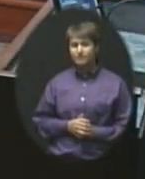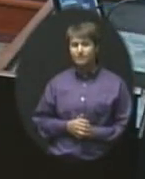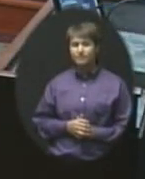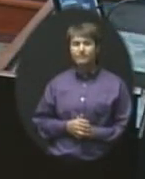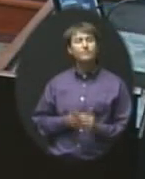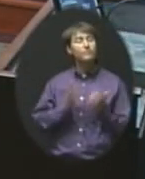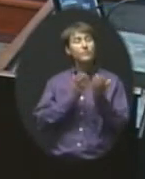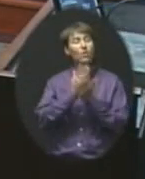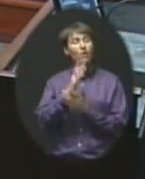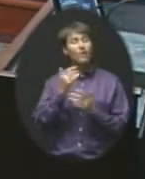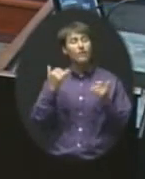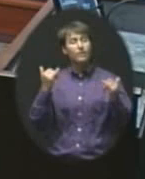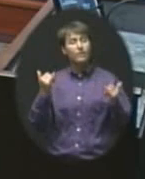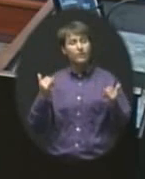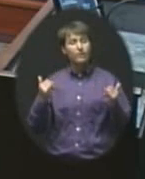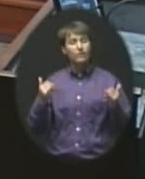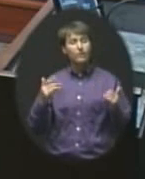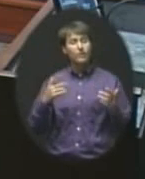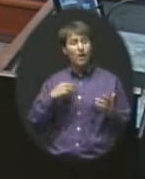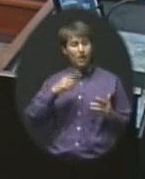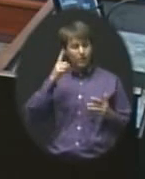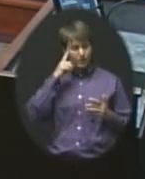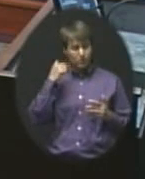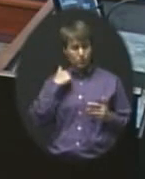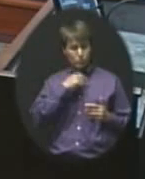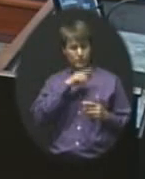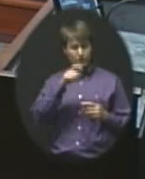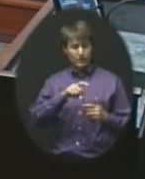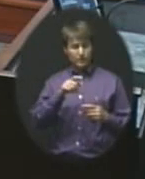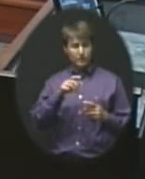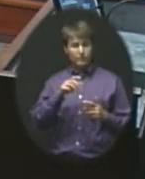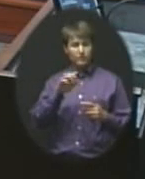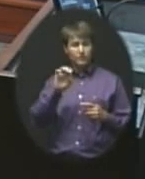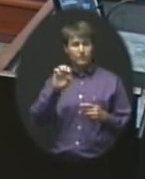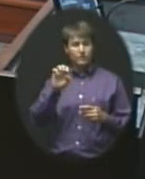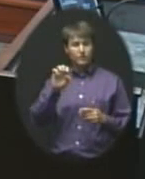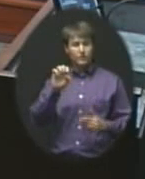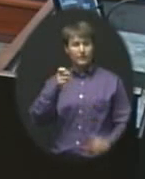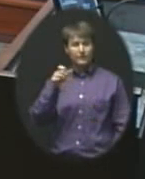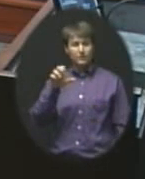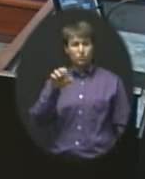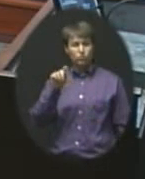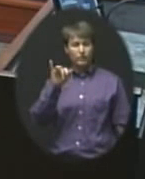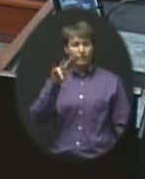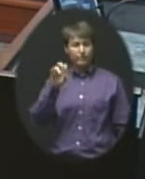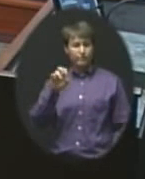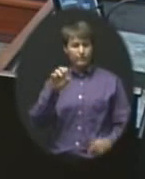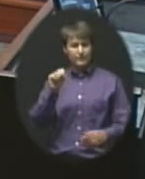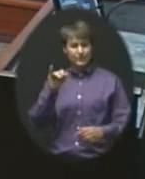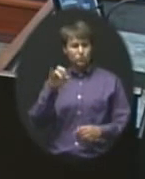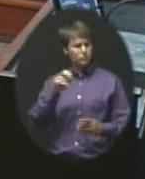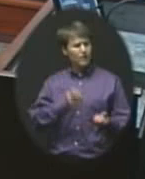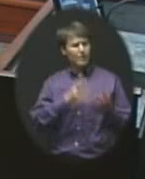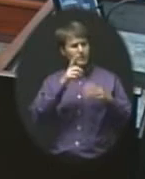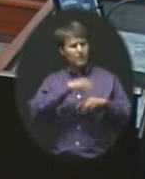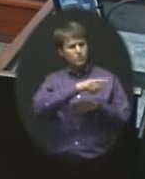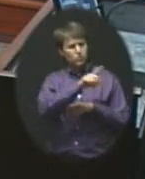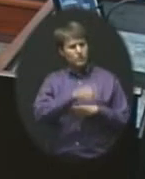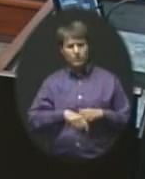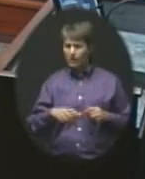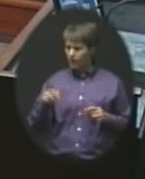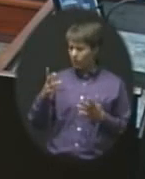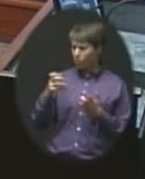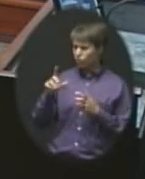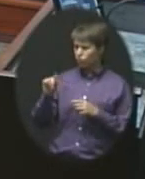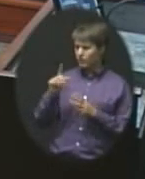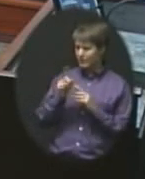All right, at this point, I believe we need an executive session. Dr. Berry, how much time do you need? I'd like to have 20